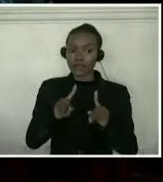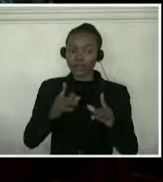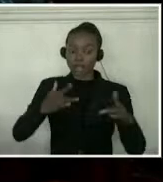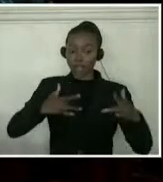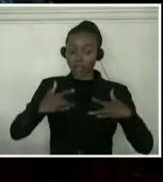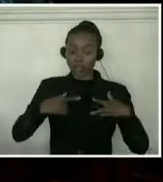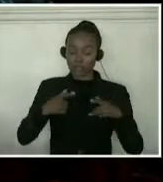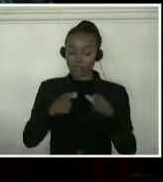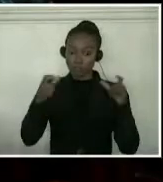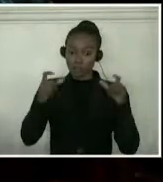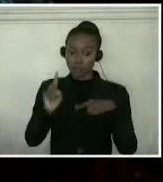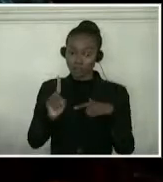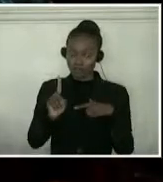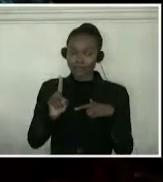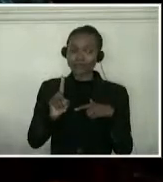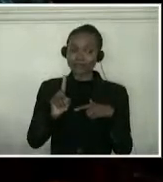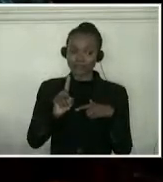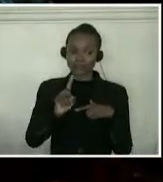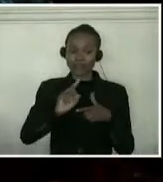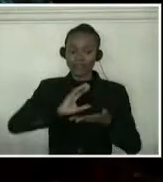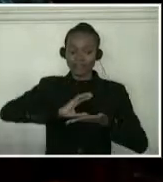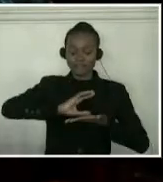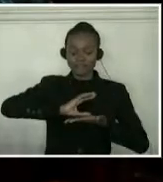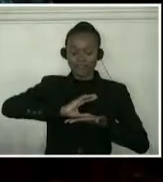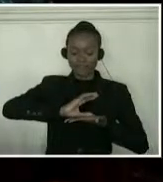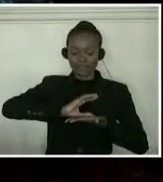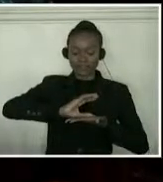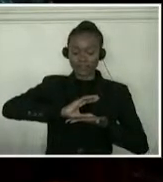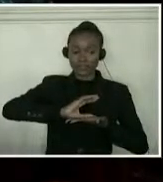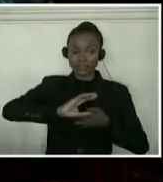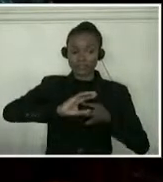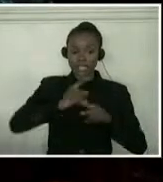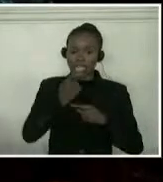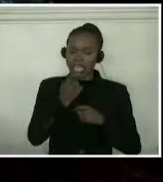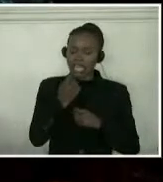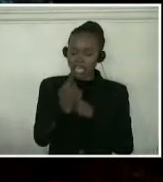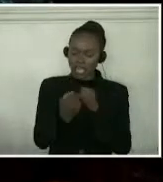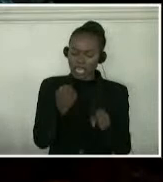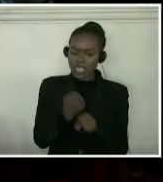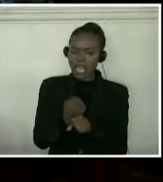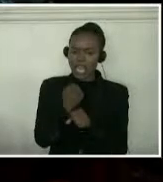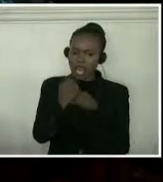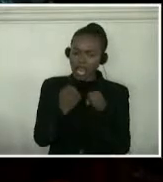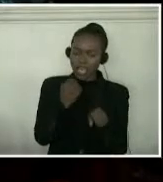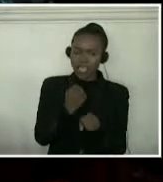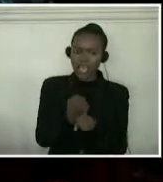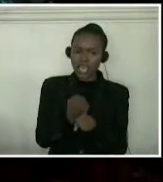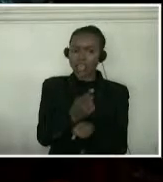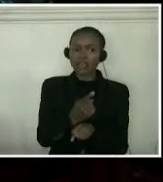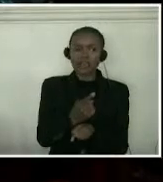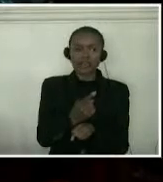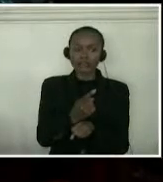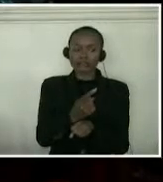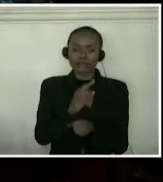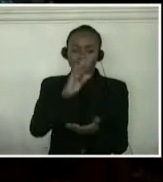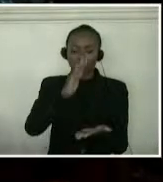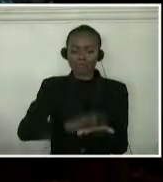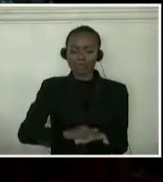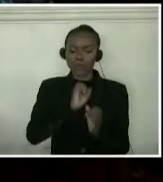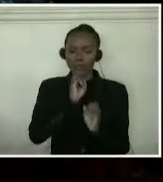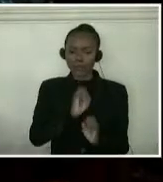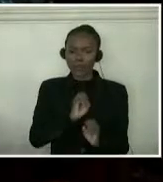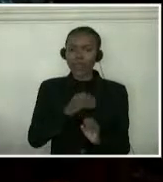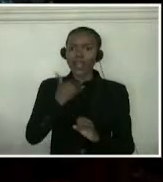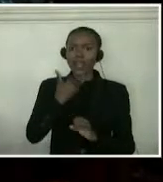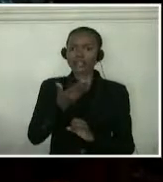remain unused in each financial year and are later forfeited infrastructure projects got